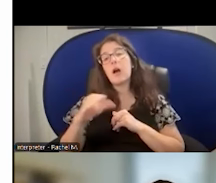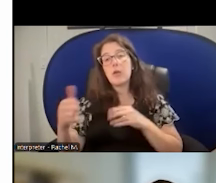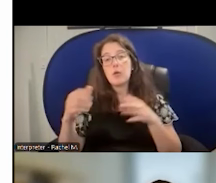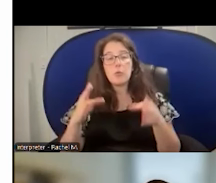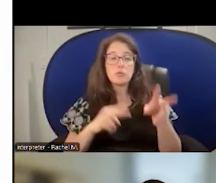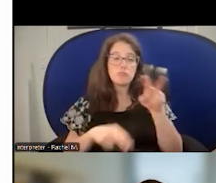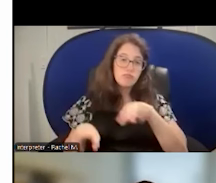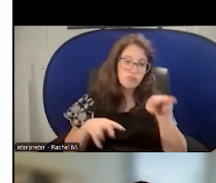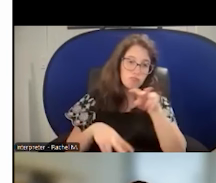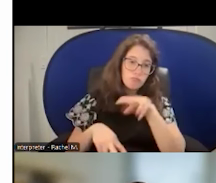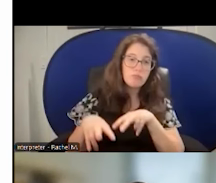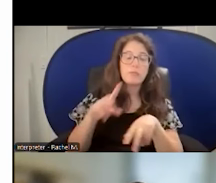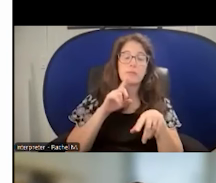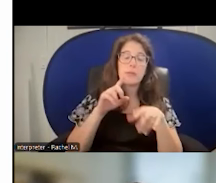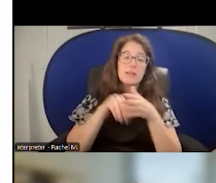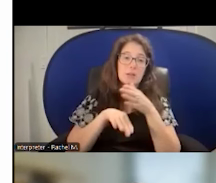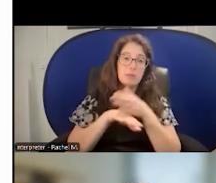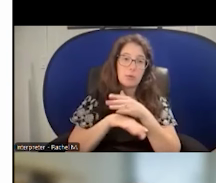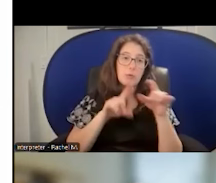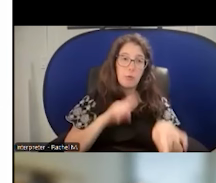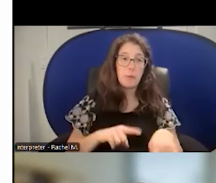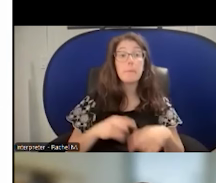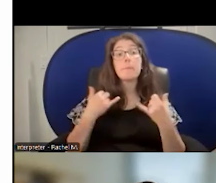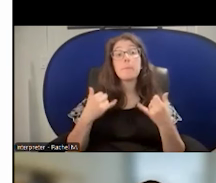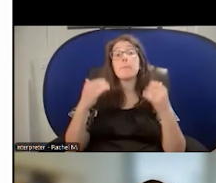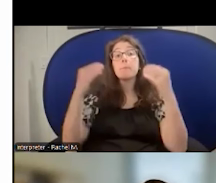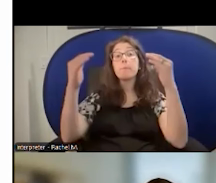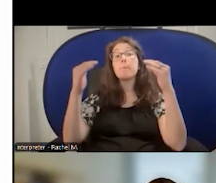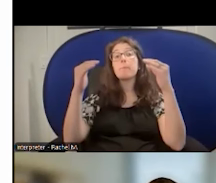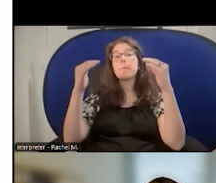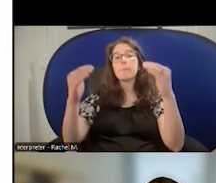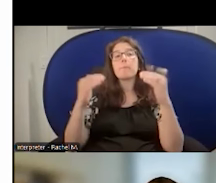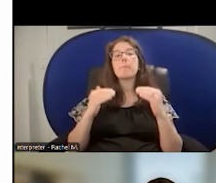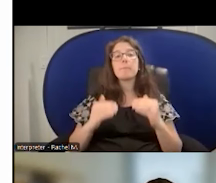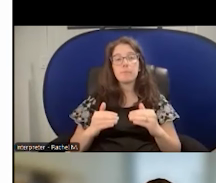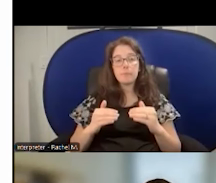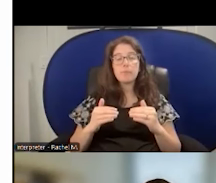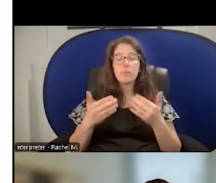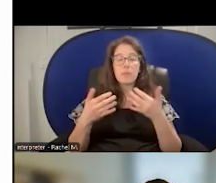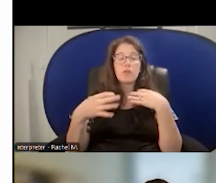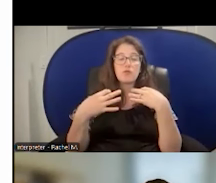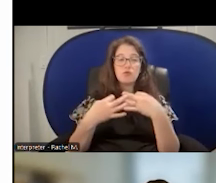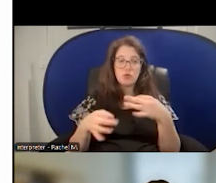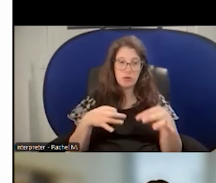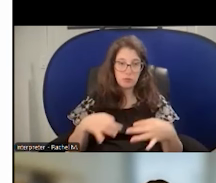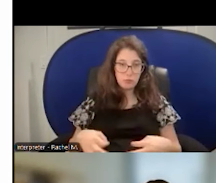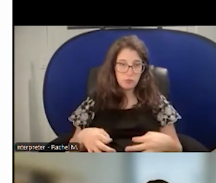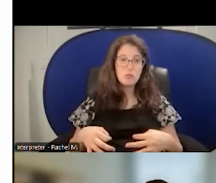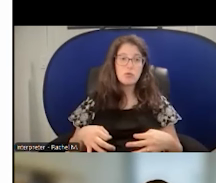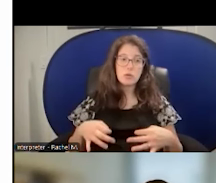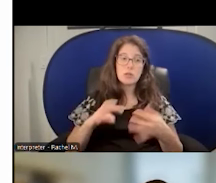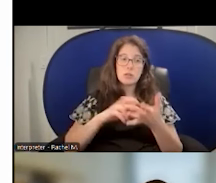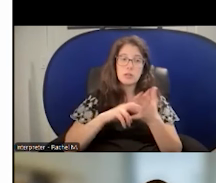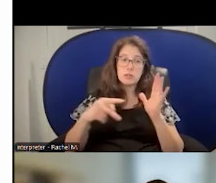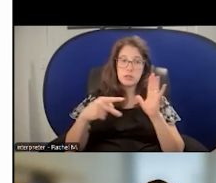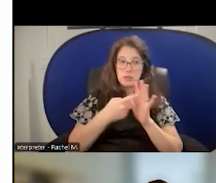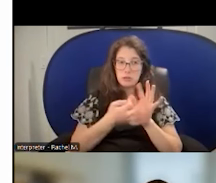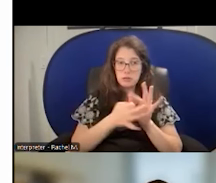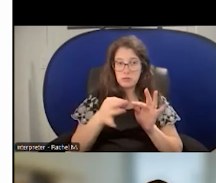So backing up a bit to some general definitions. Remember, WCAG, W-C-A-G,